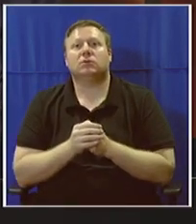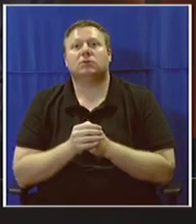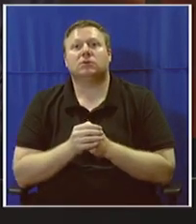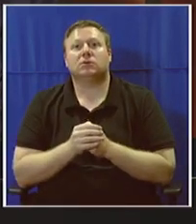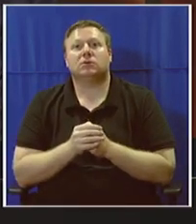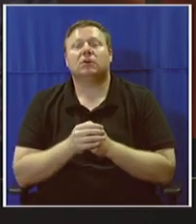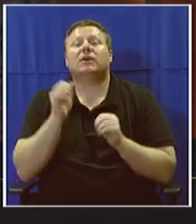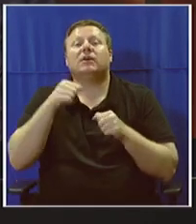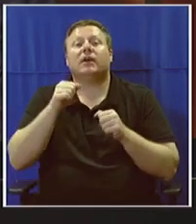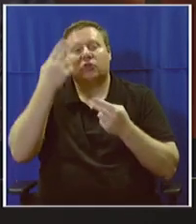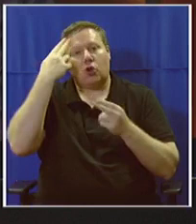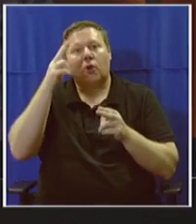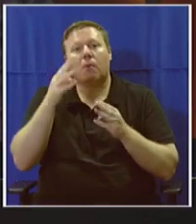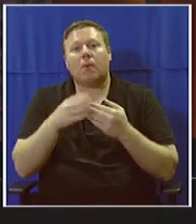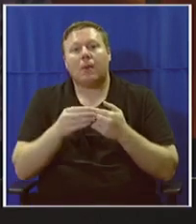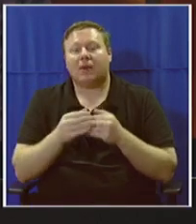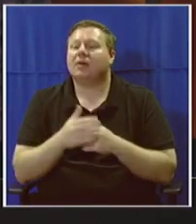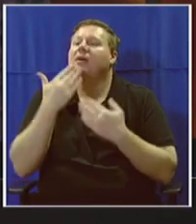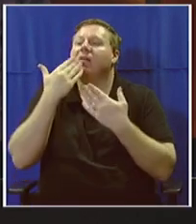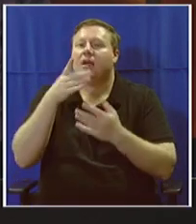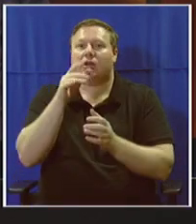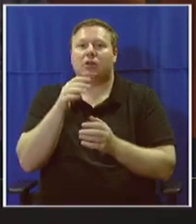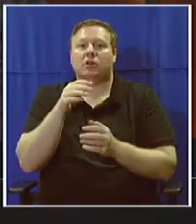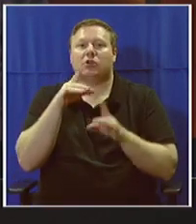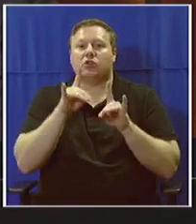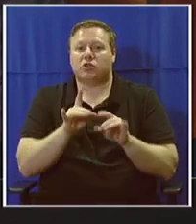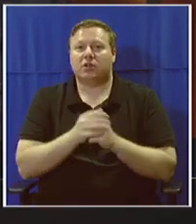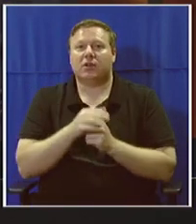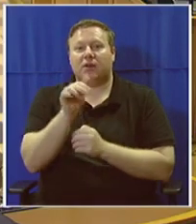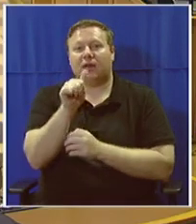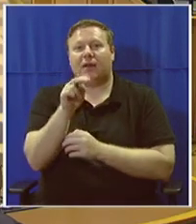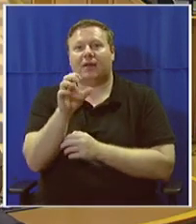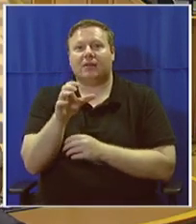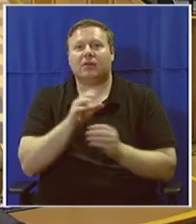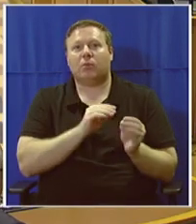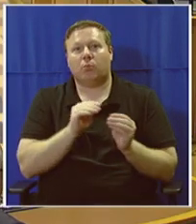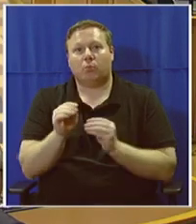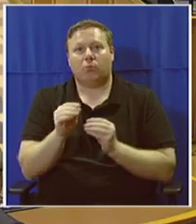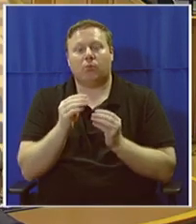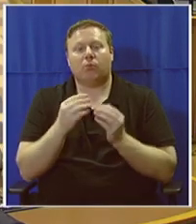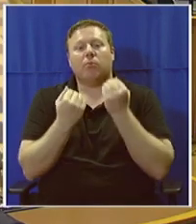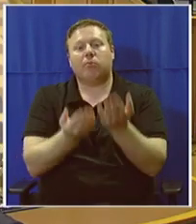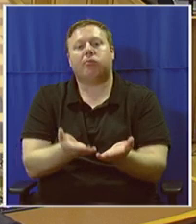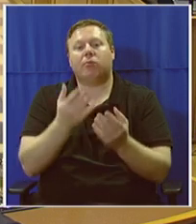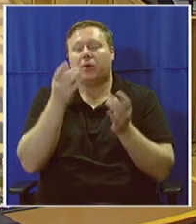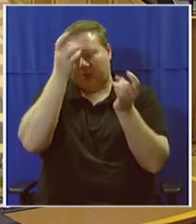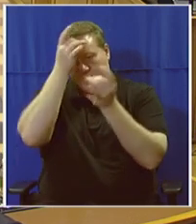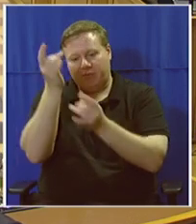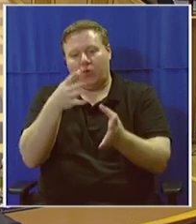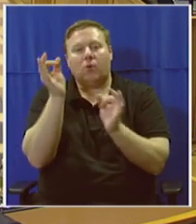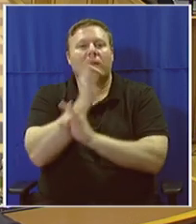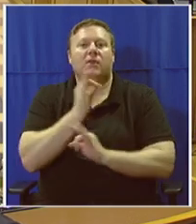Going on. Yes, Honorable Member. Thank you, Chair. The ANC moves without notice that the House